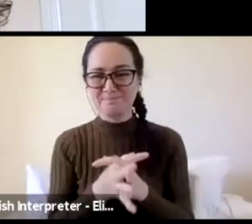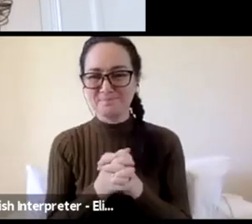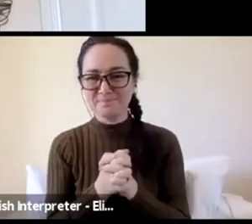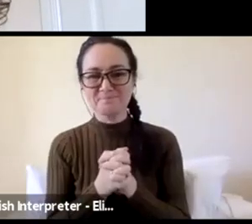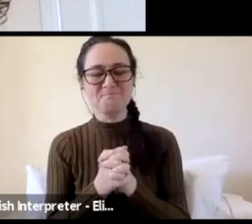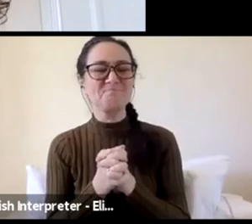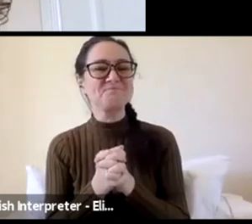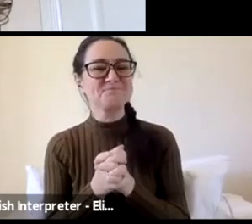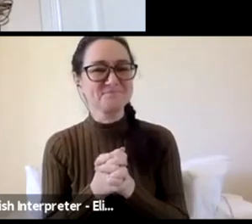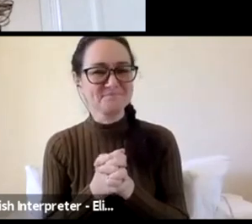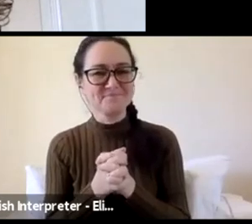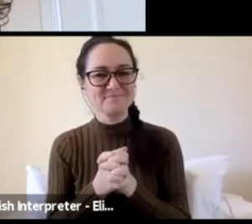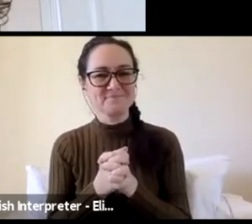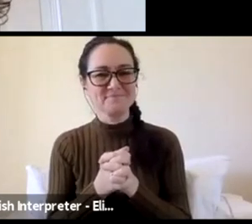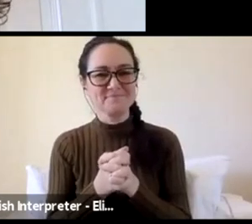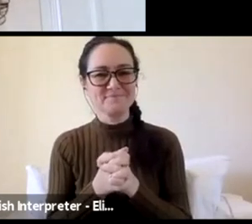right. So